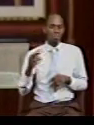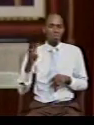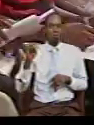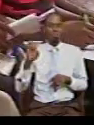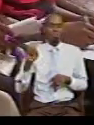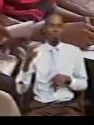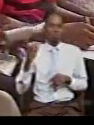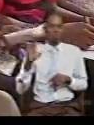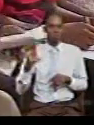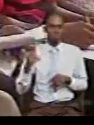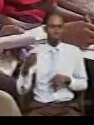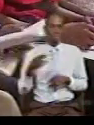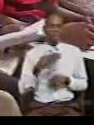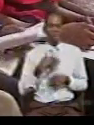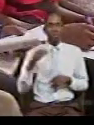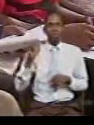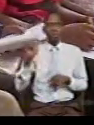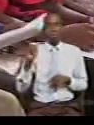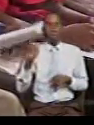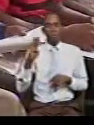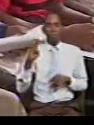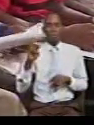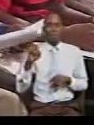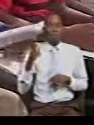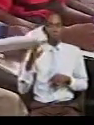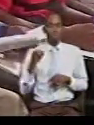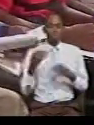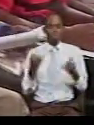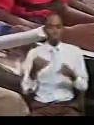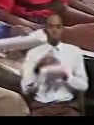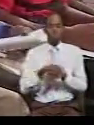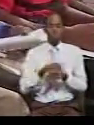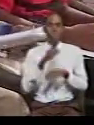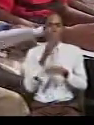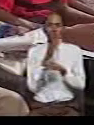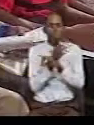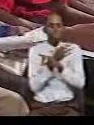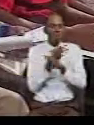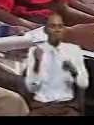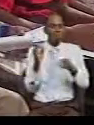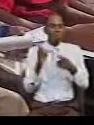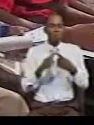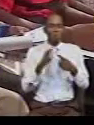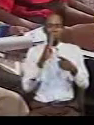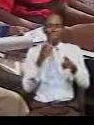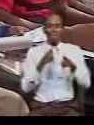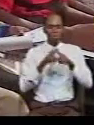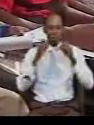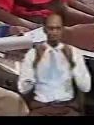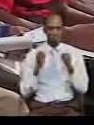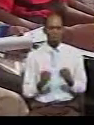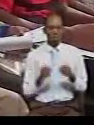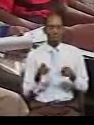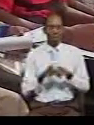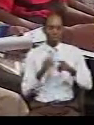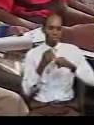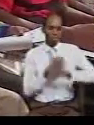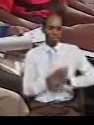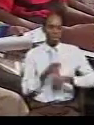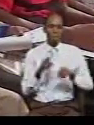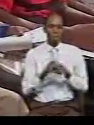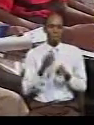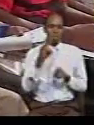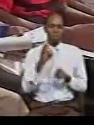free to be as strong, as protected, as immune as